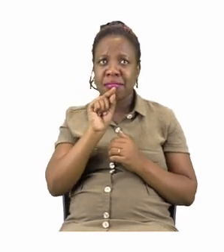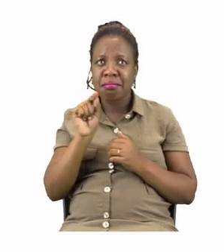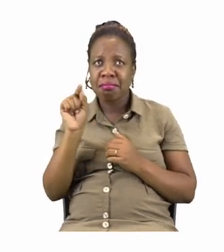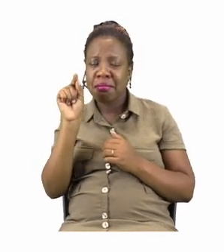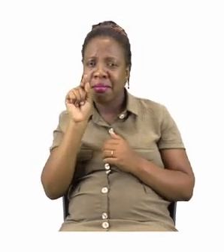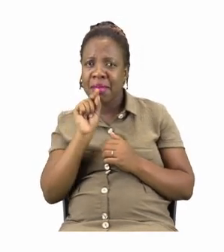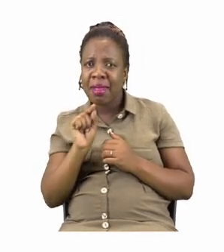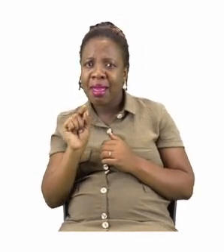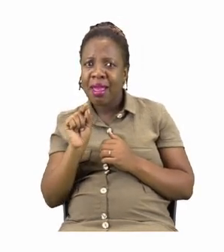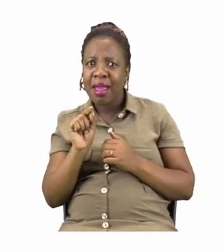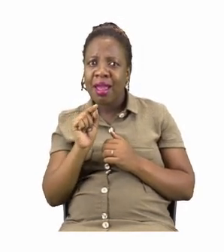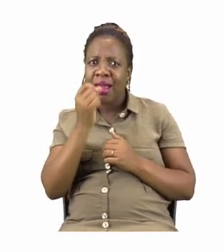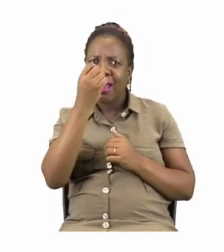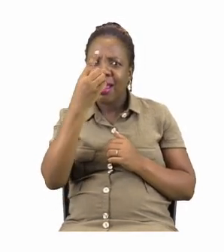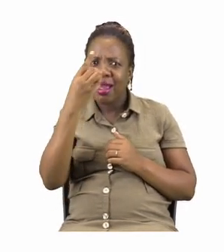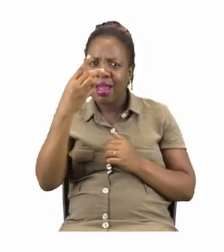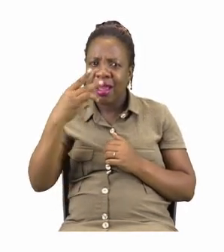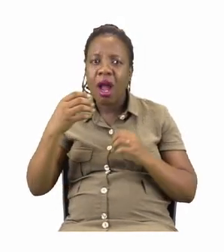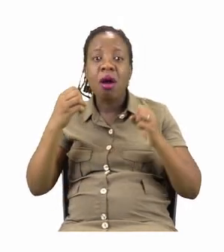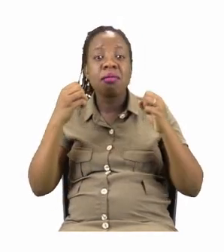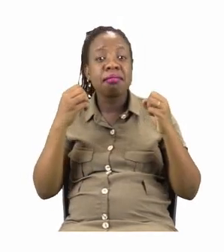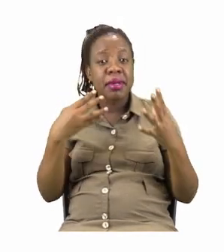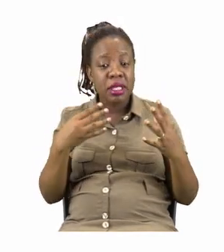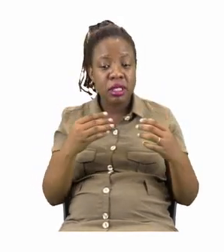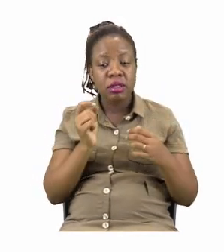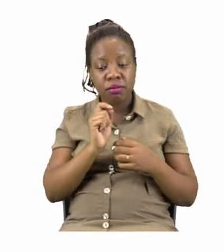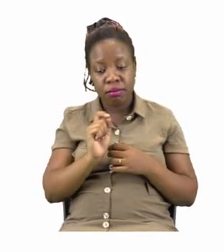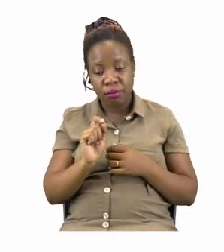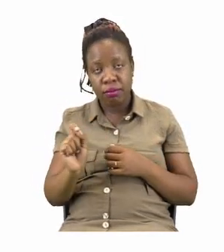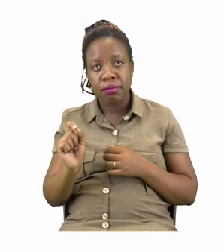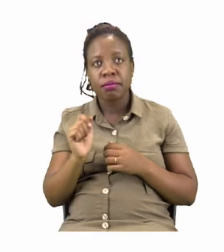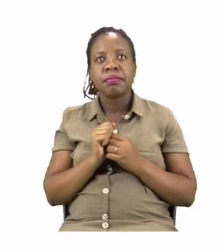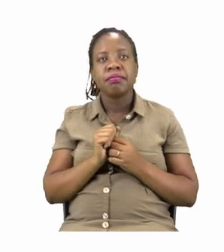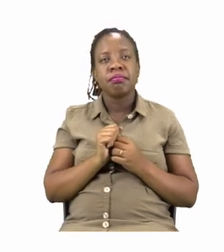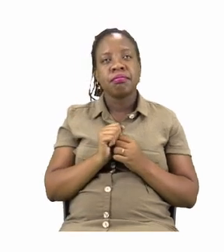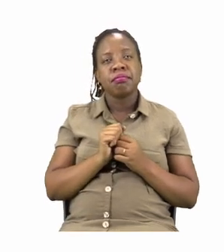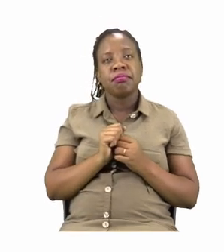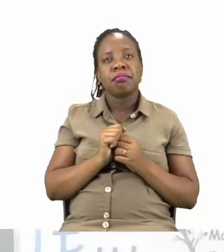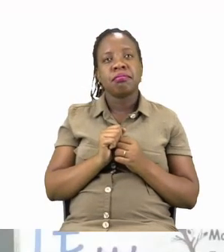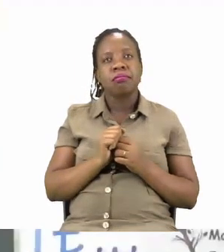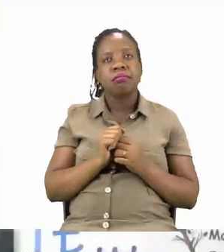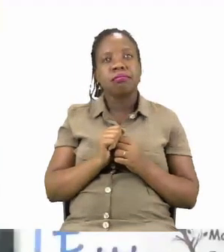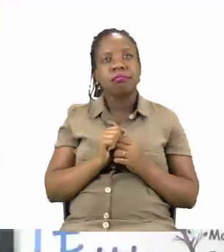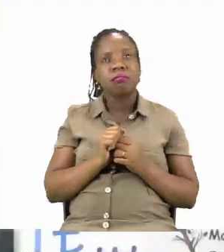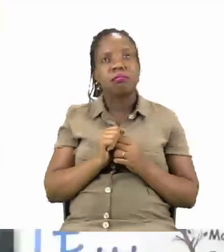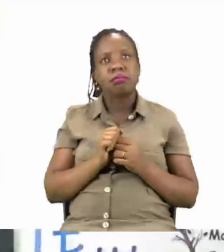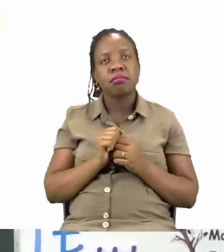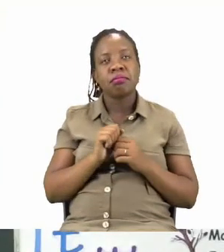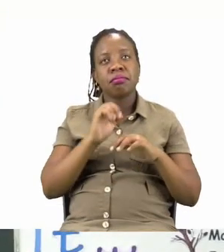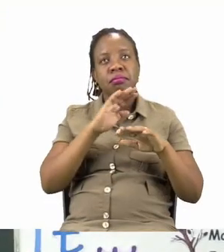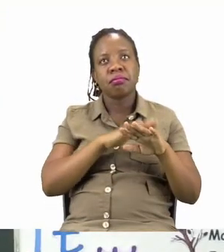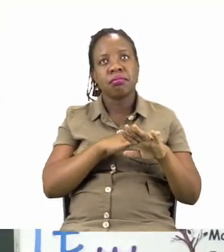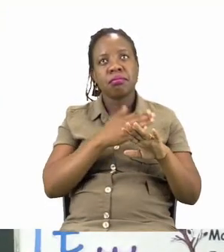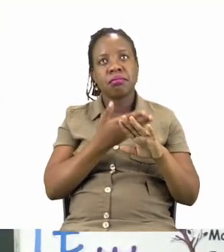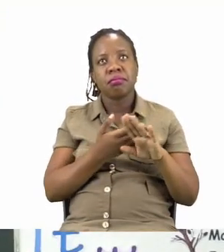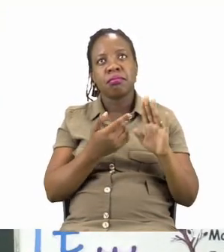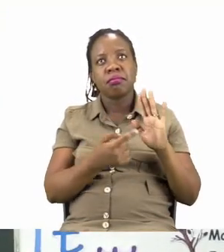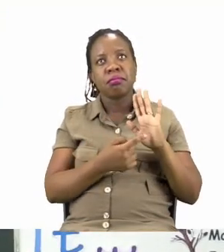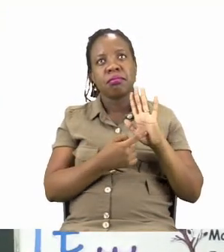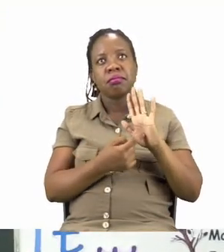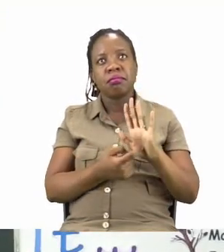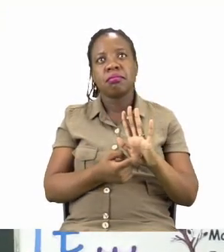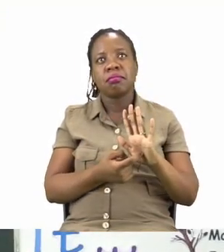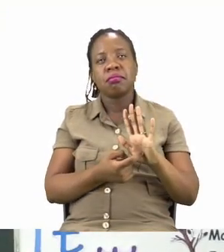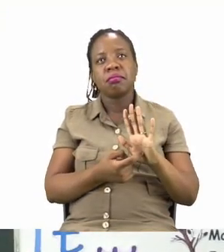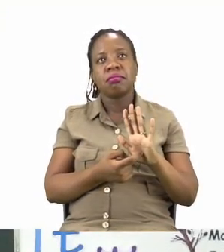many words you found. Now on the board I wrote an example or a piece of the word search, so